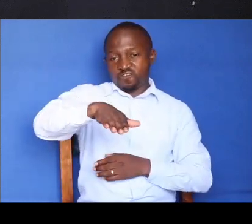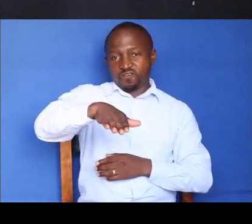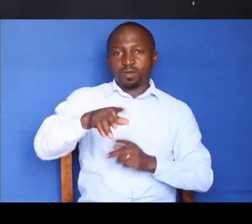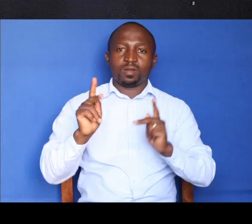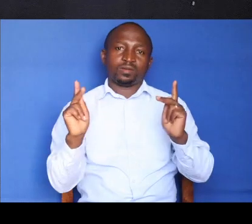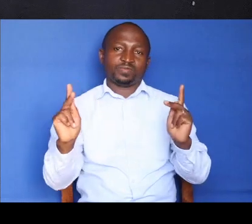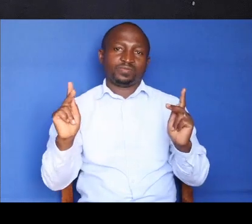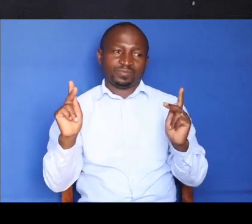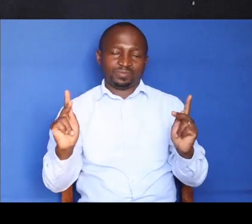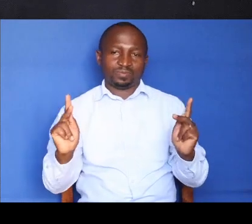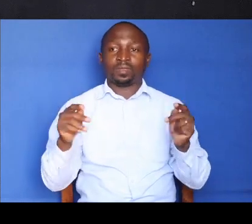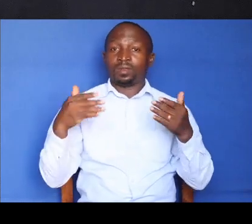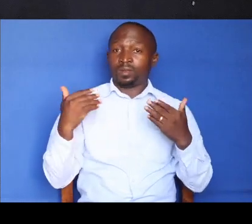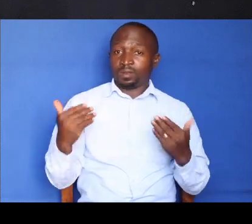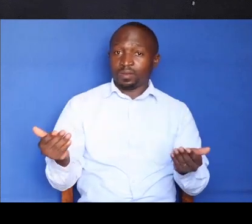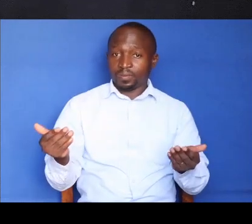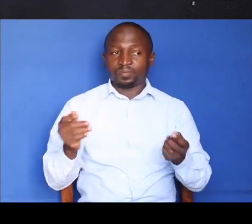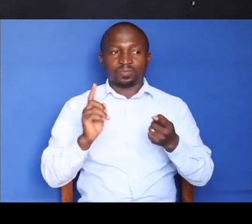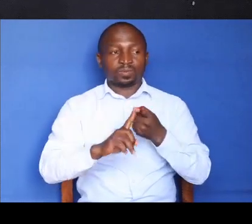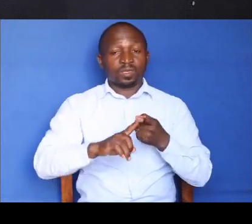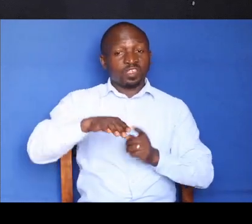the gradient does not change.